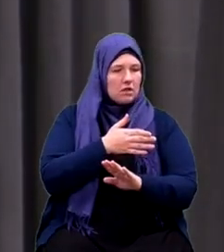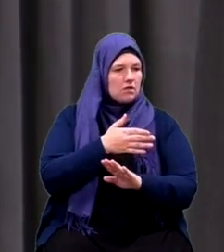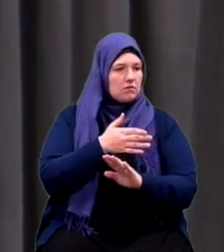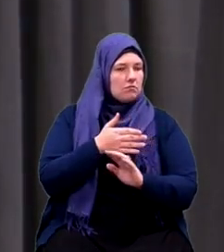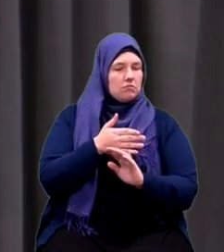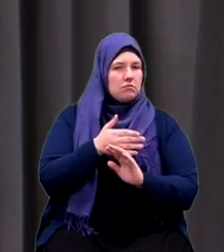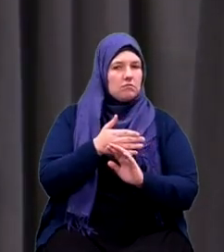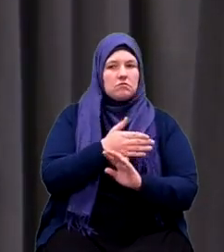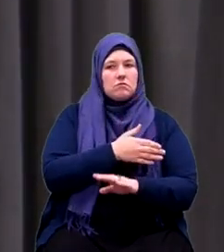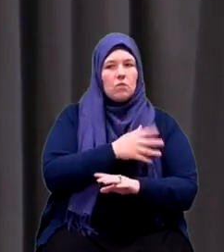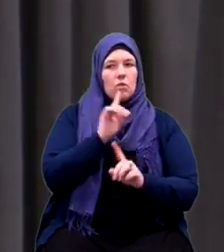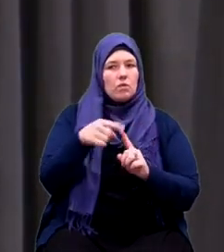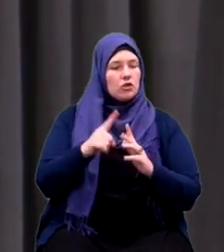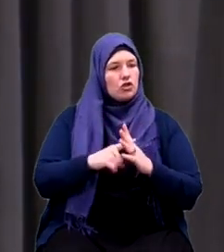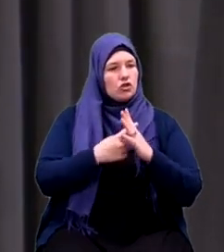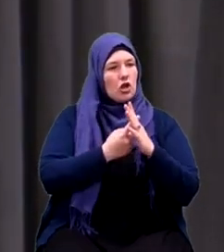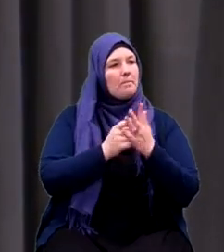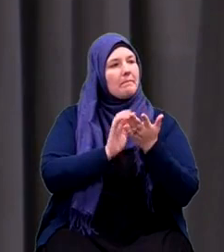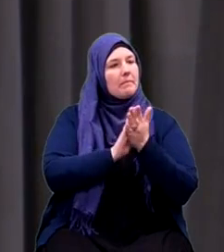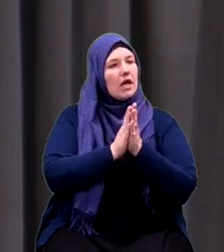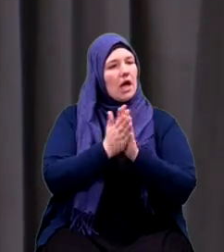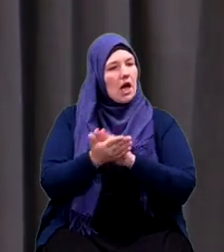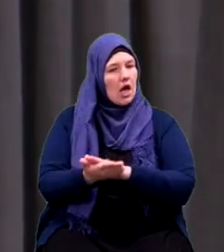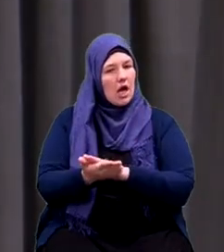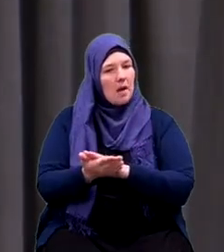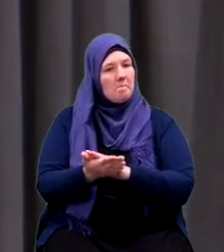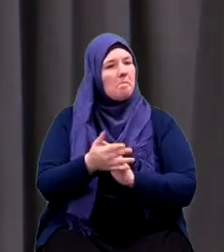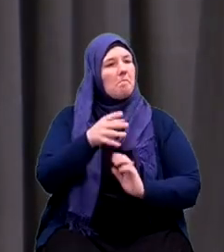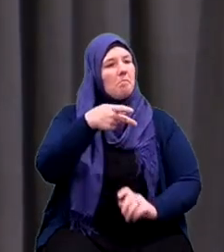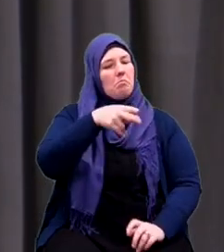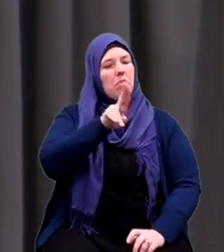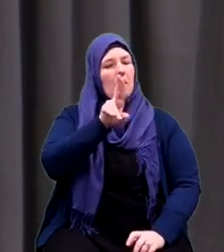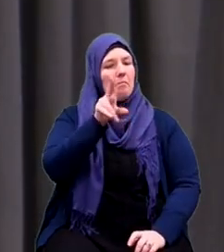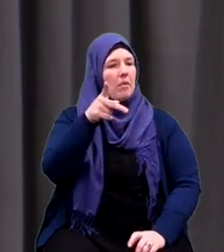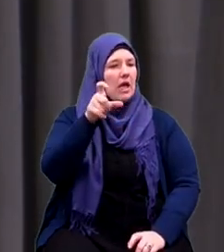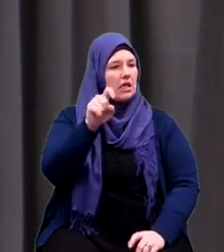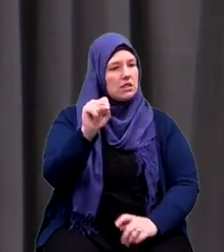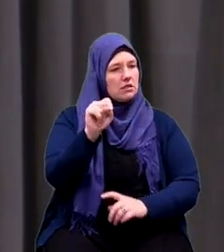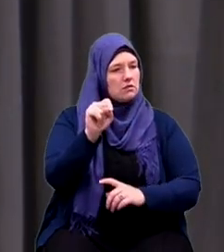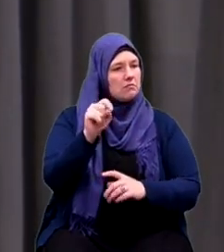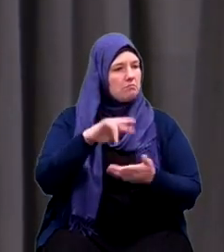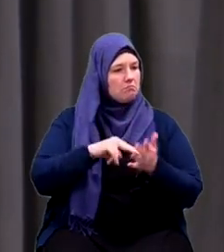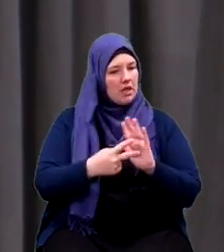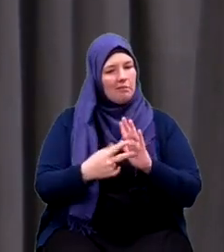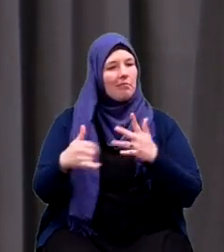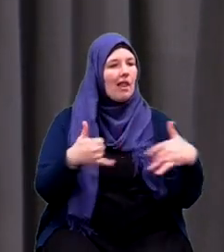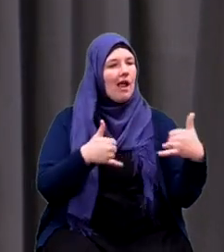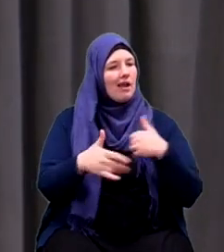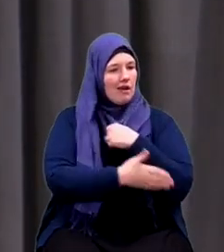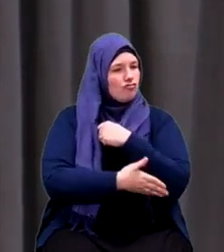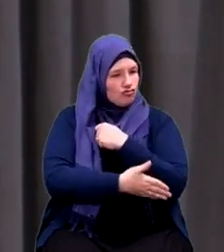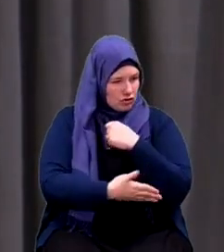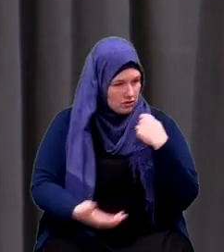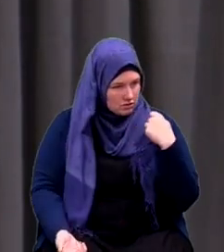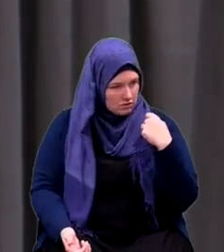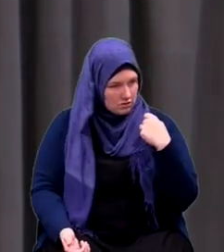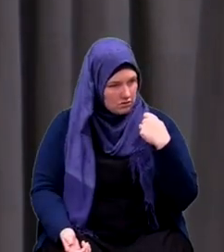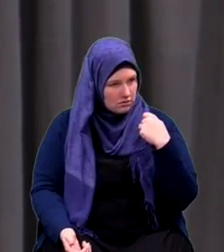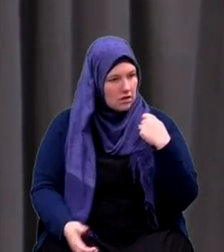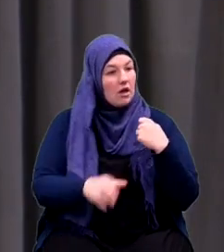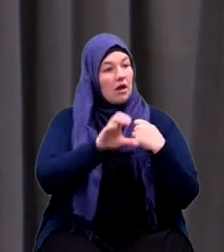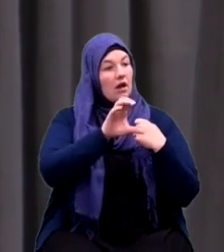forward, when we started to become despotic regimes instead of Islamic regimes, even though the name